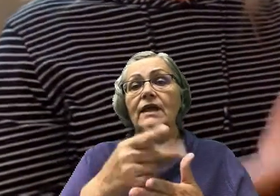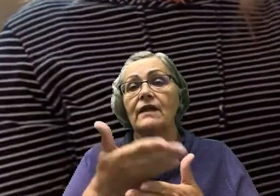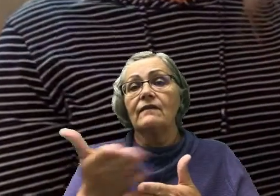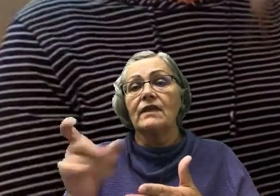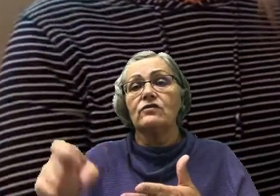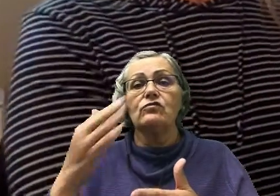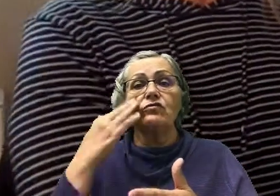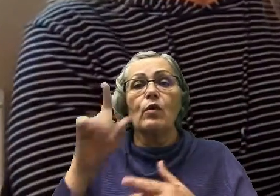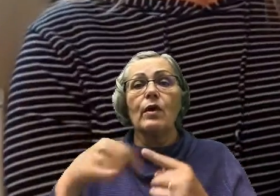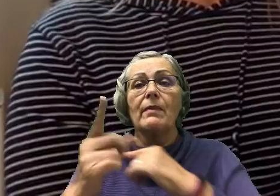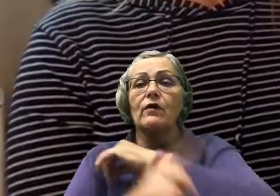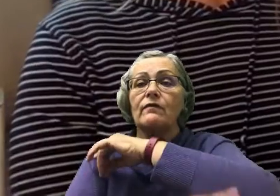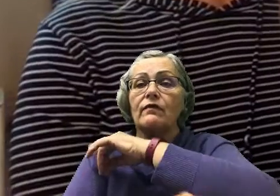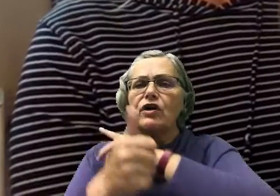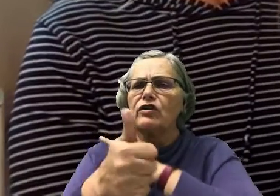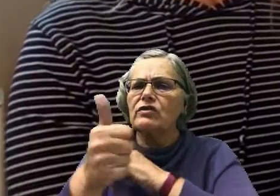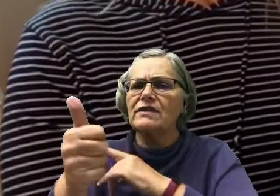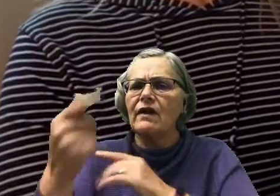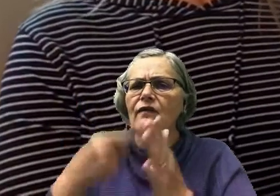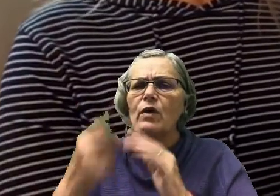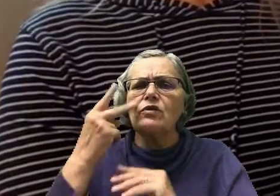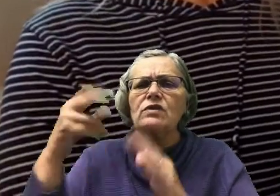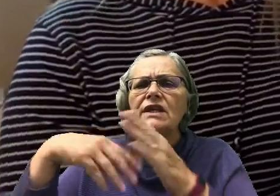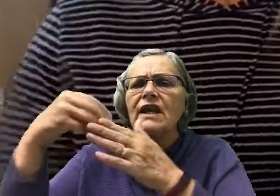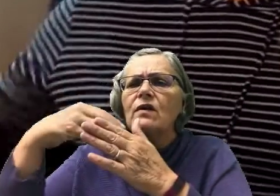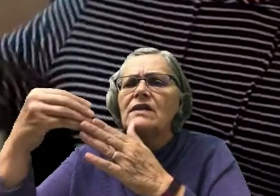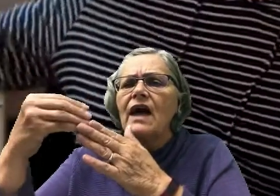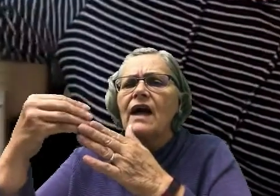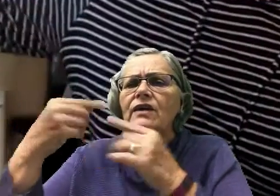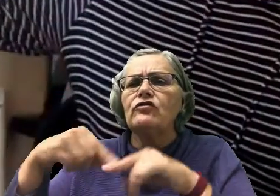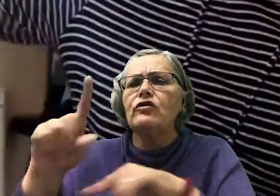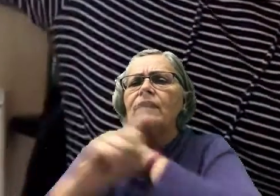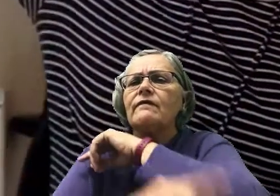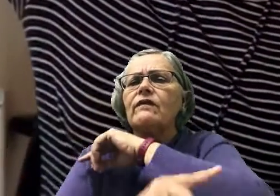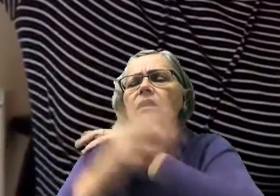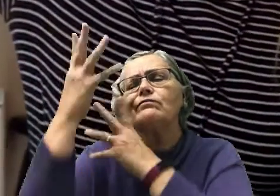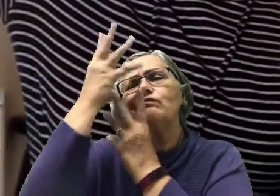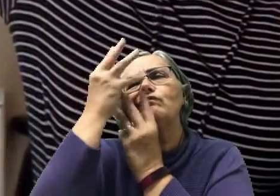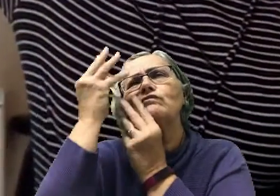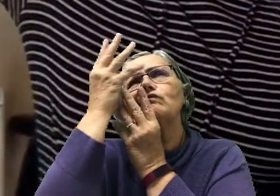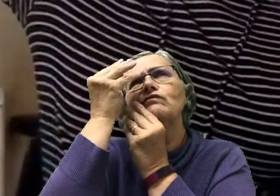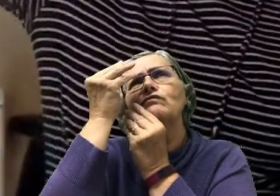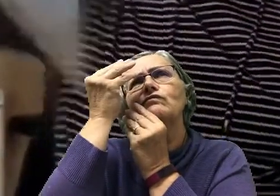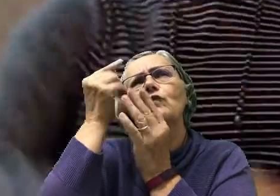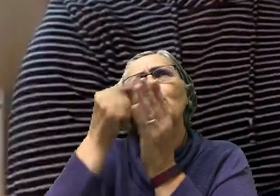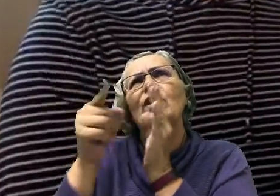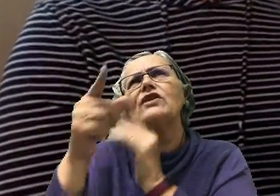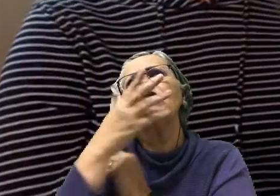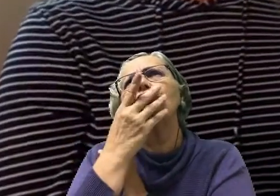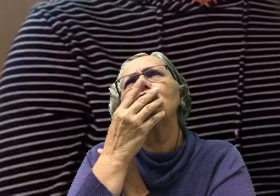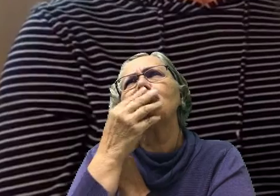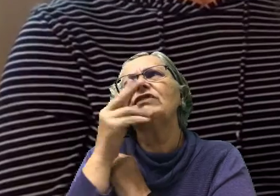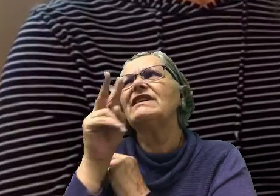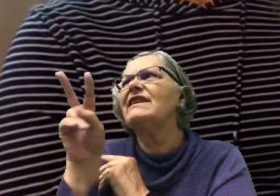you see in the fall? Think about that for a minute. What kind of things do you see in the